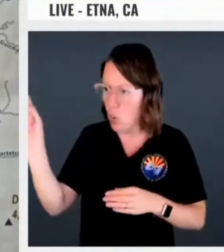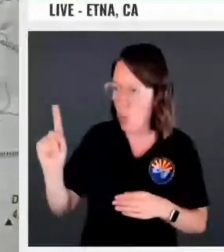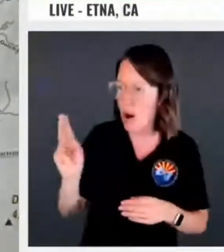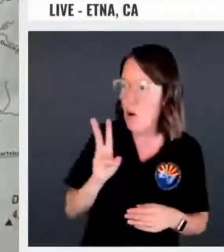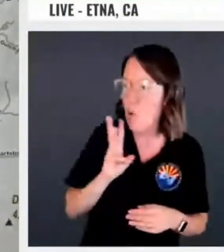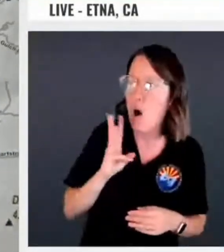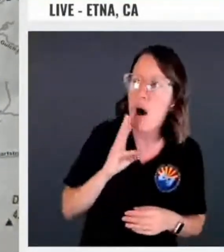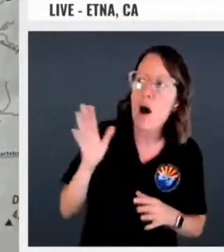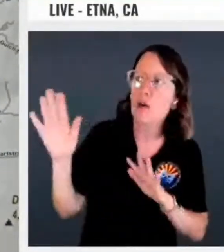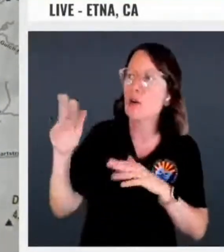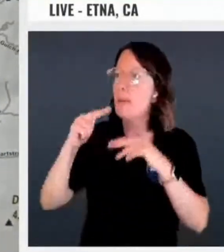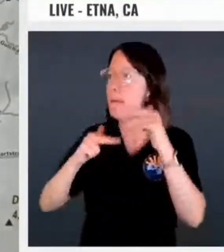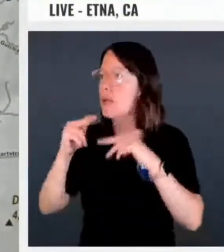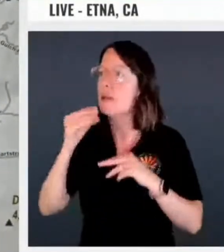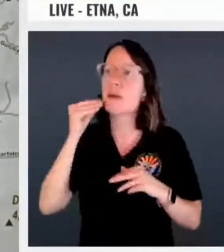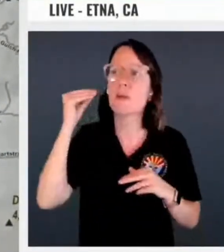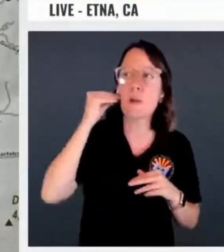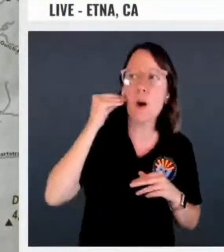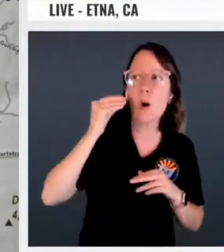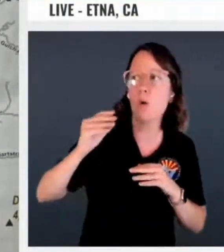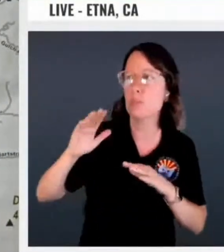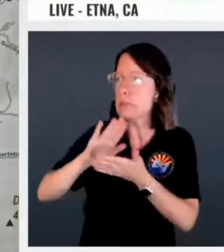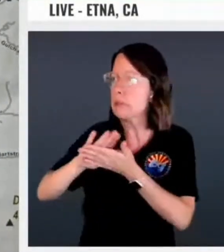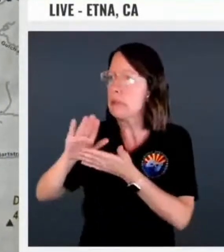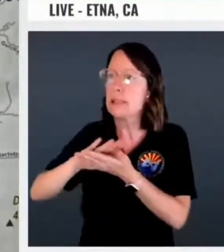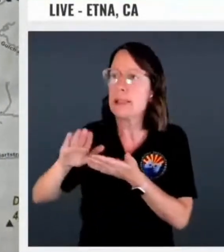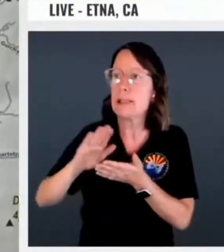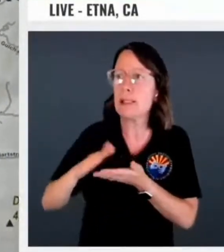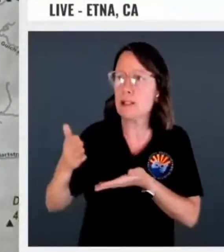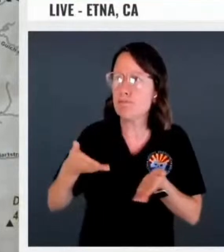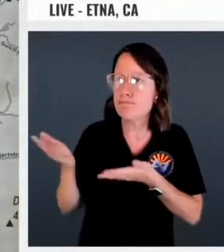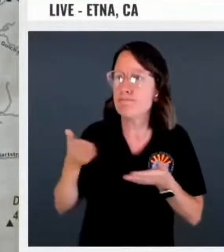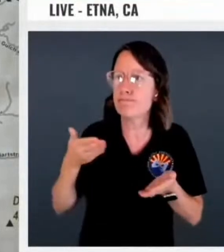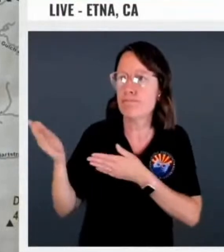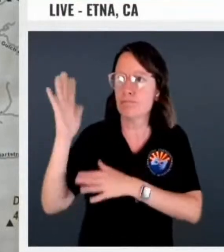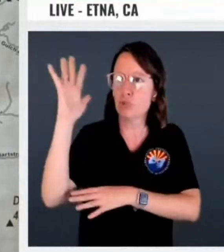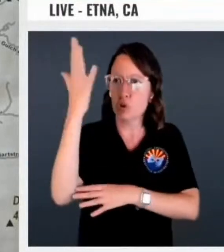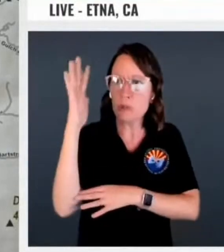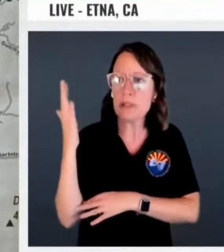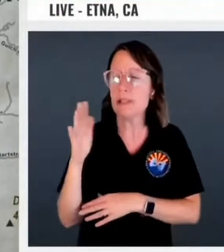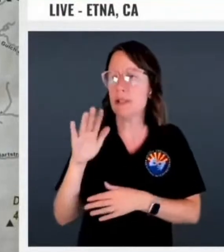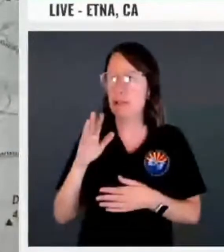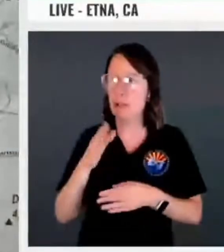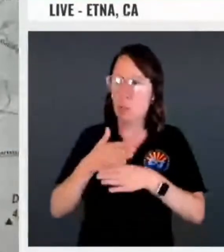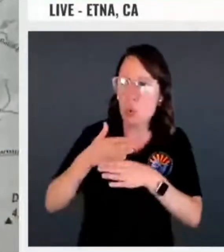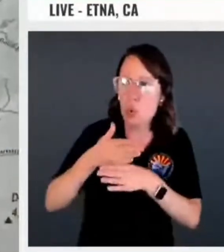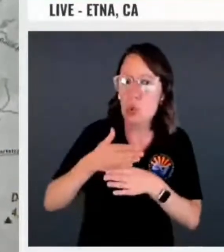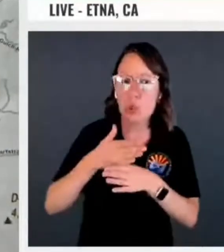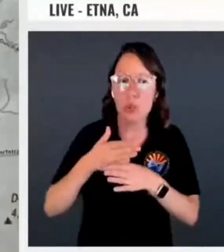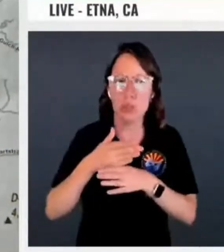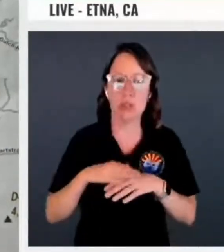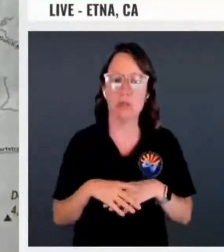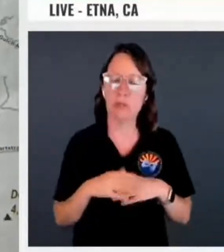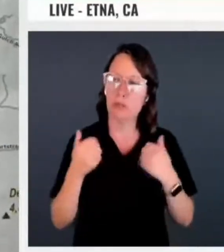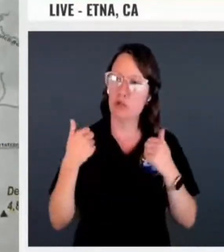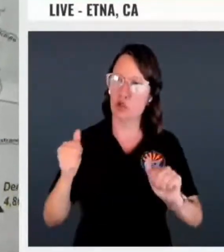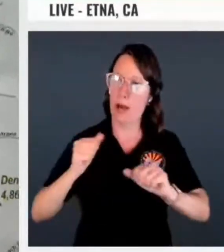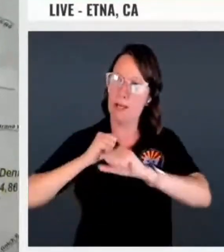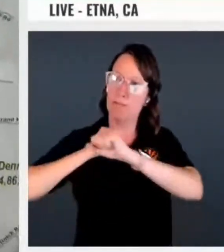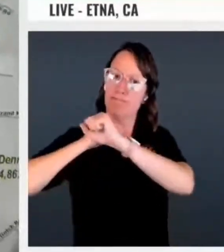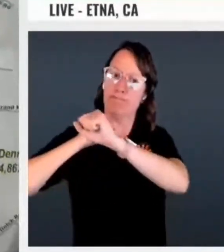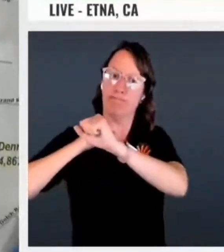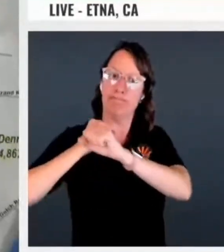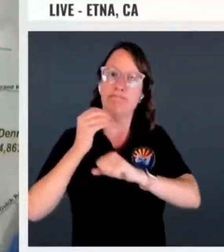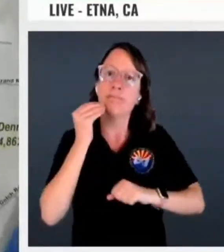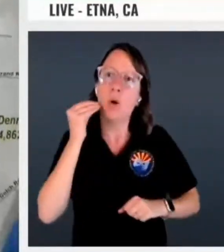there, they'll be ready, they know the area, and we can be successful in defending the houses. So coming down through here, we also have